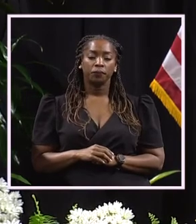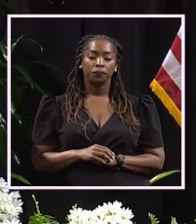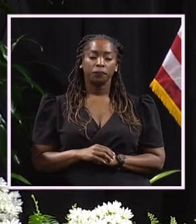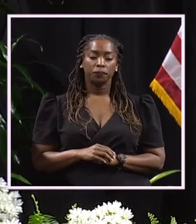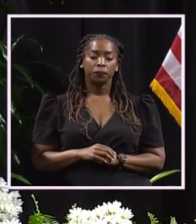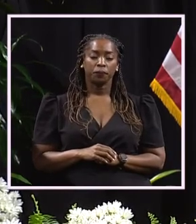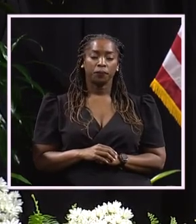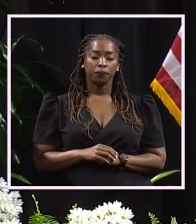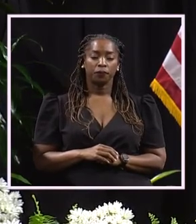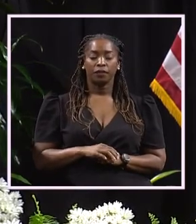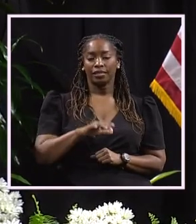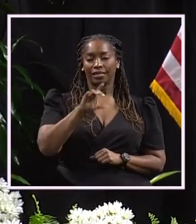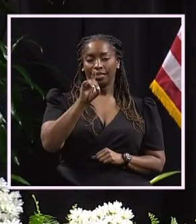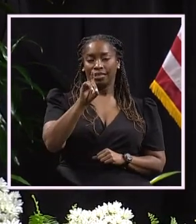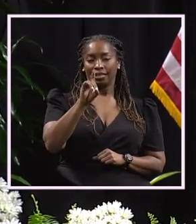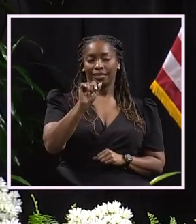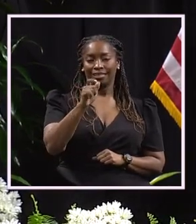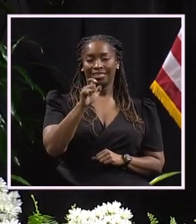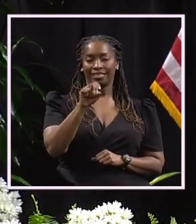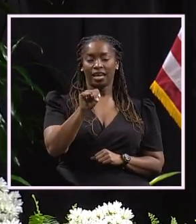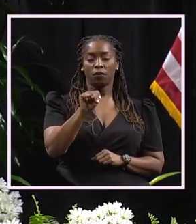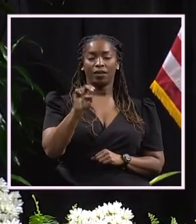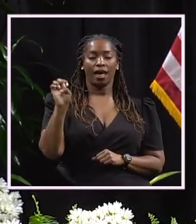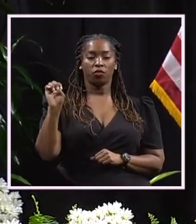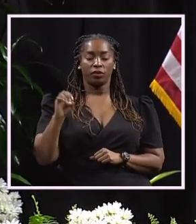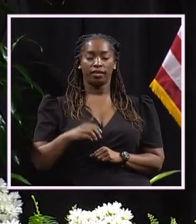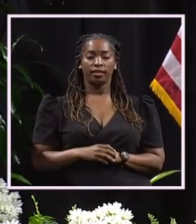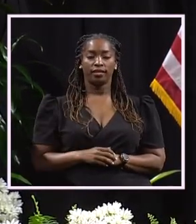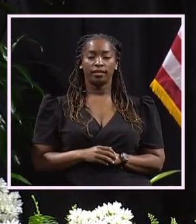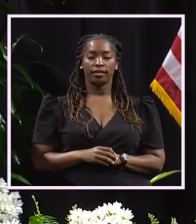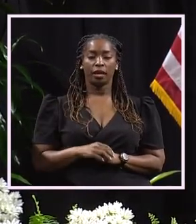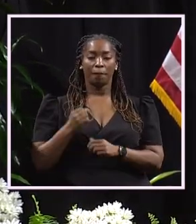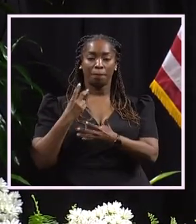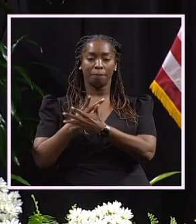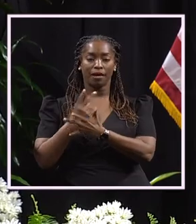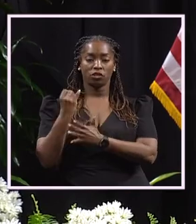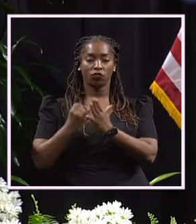Bollinger. Garen P. Etherly, Master of Arts.